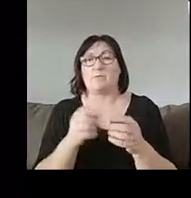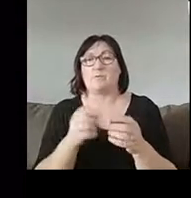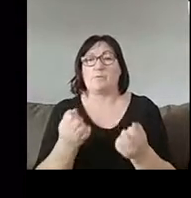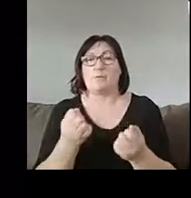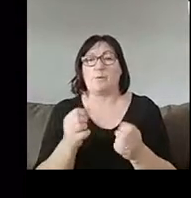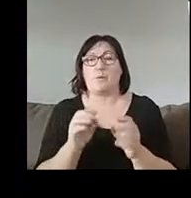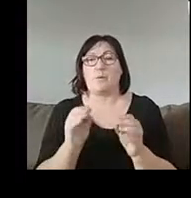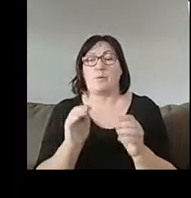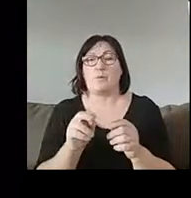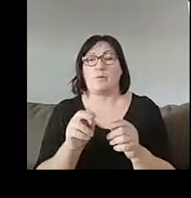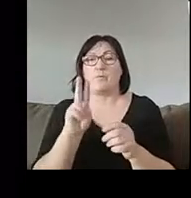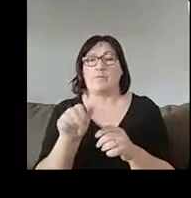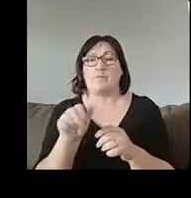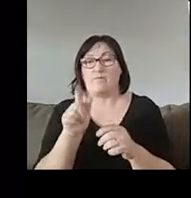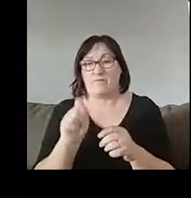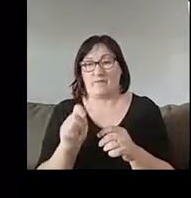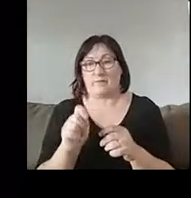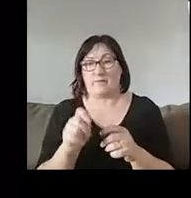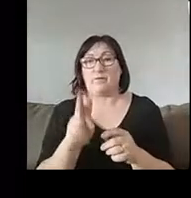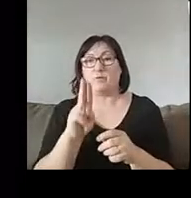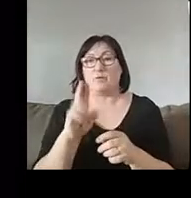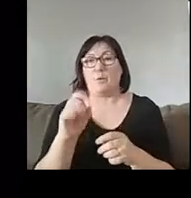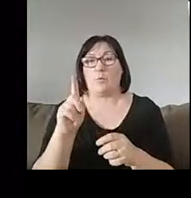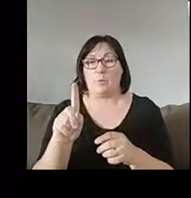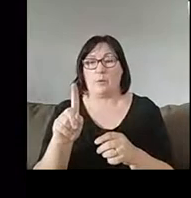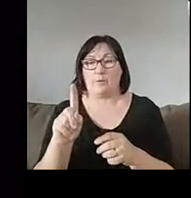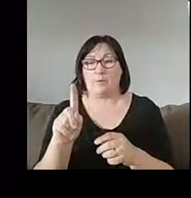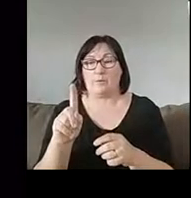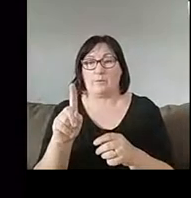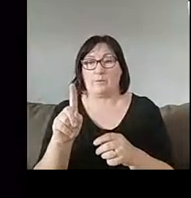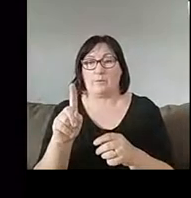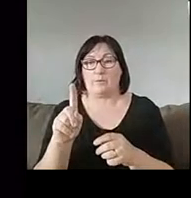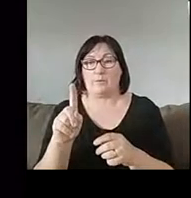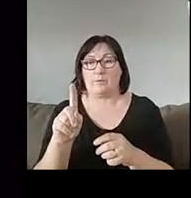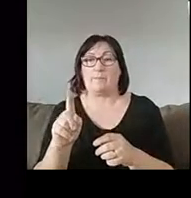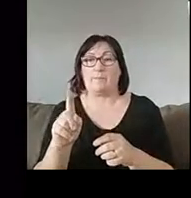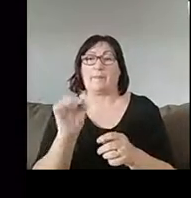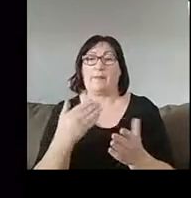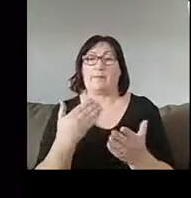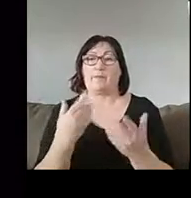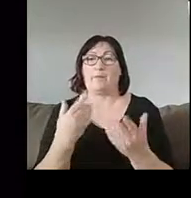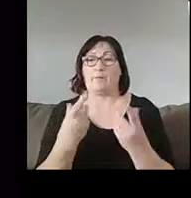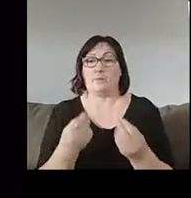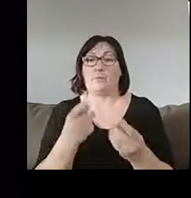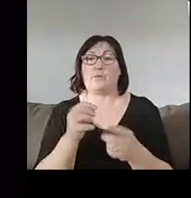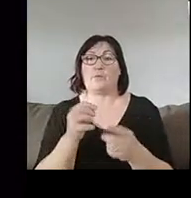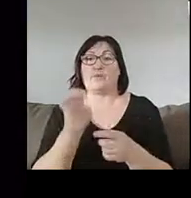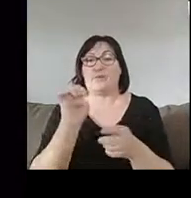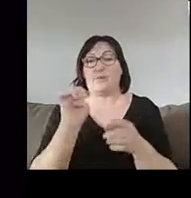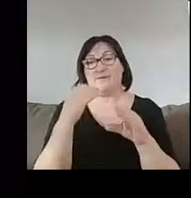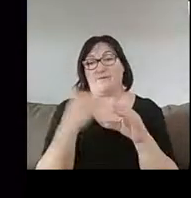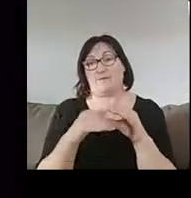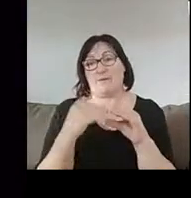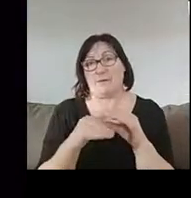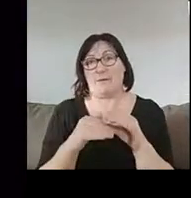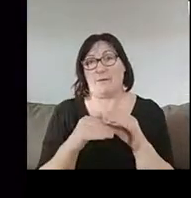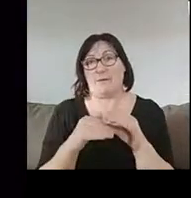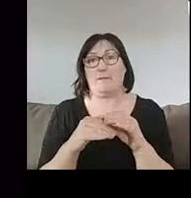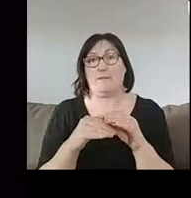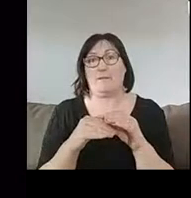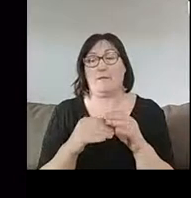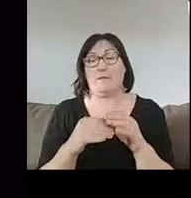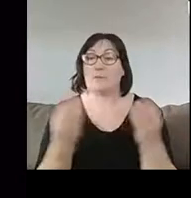VAT 201. Now, this can also be done via your e-filing. Together with the VAT 201, if